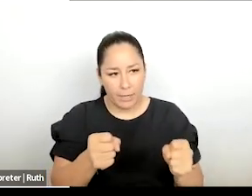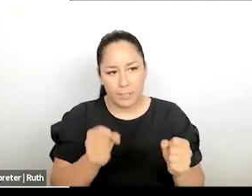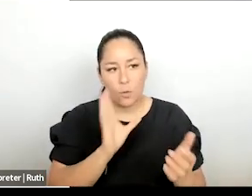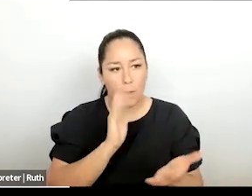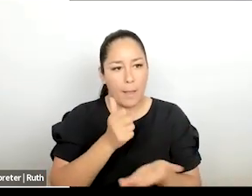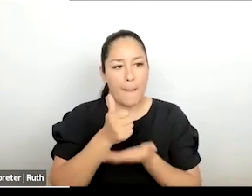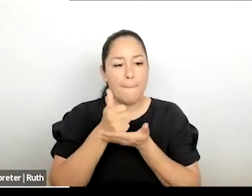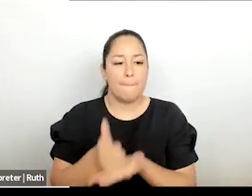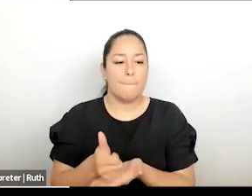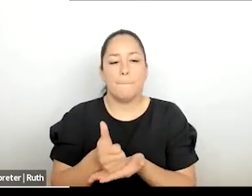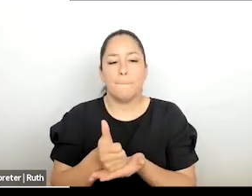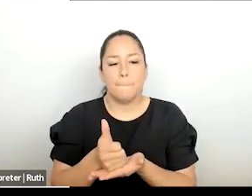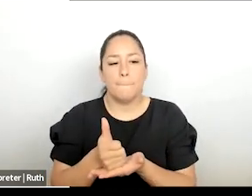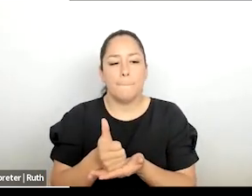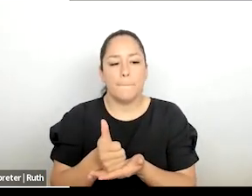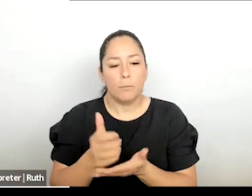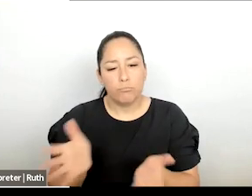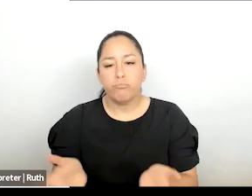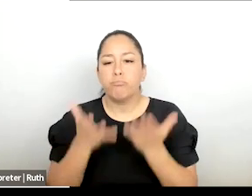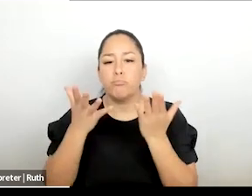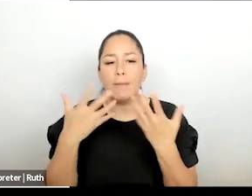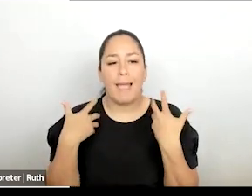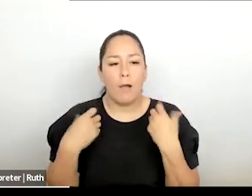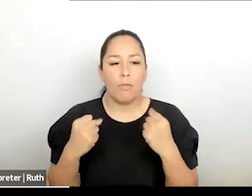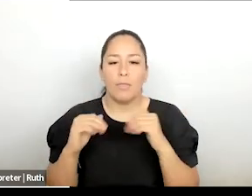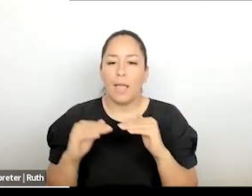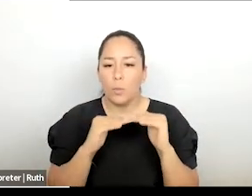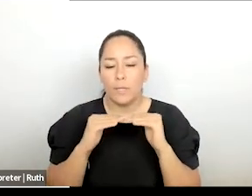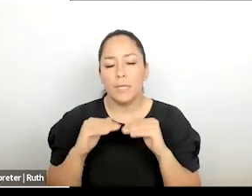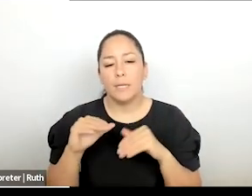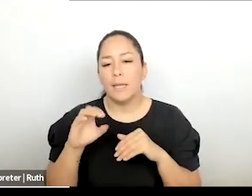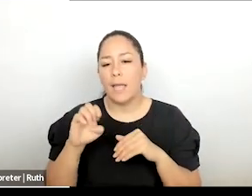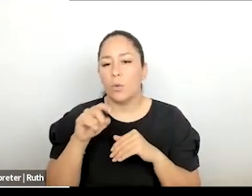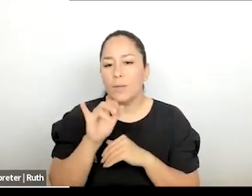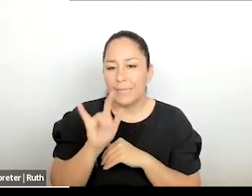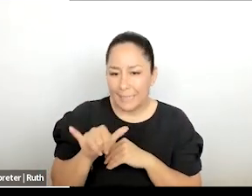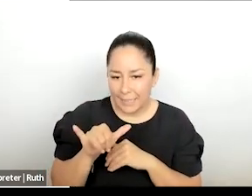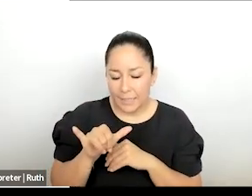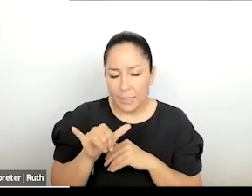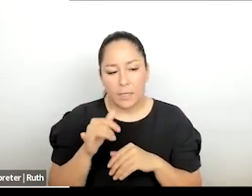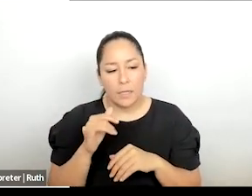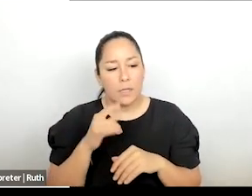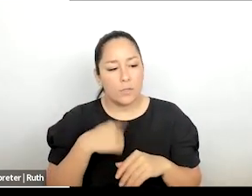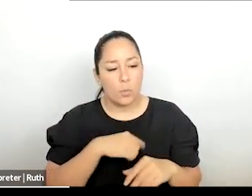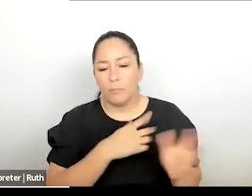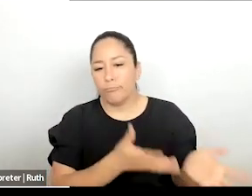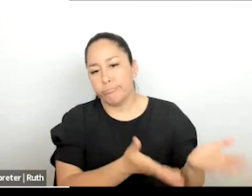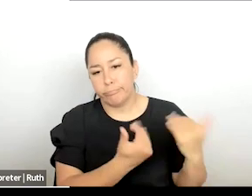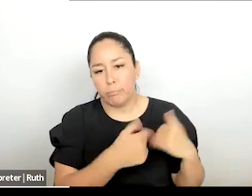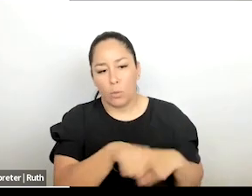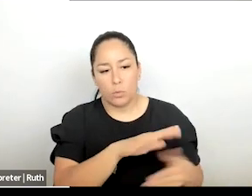move even deeper towards health equity by engaging very deeply the communities who are most impacted